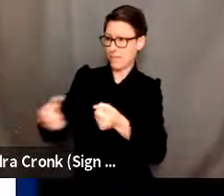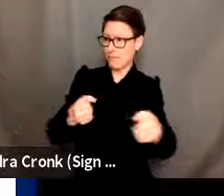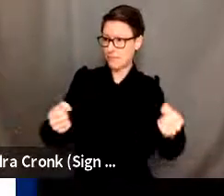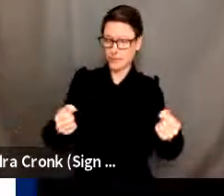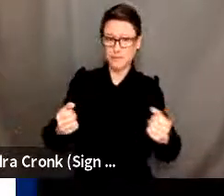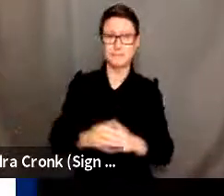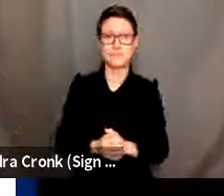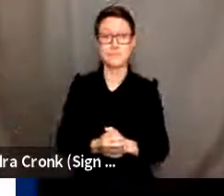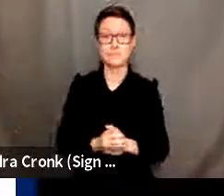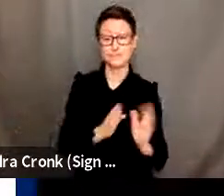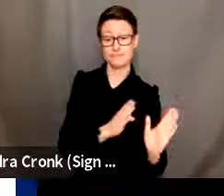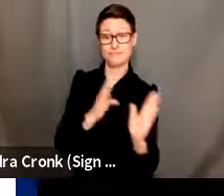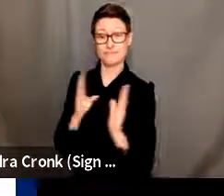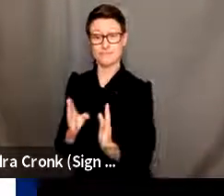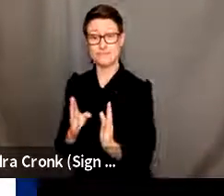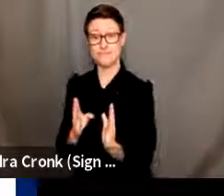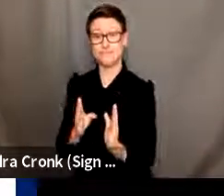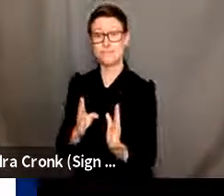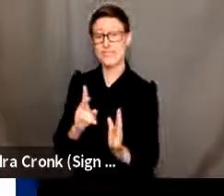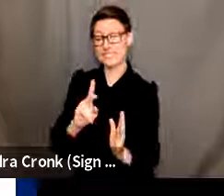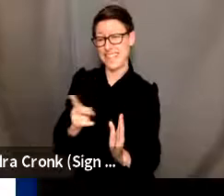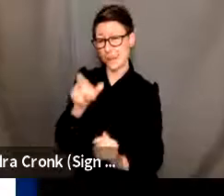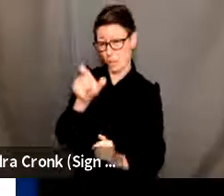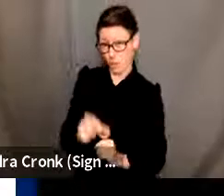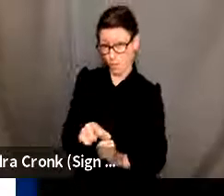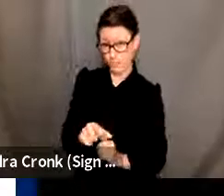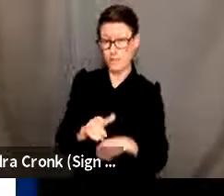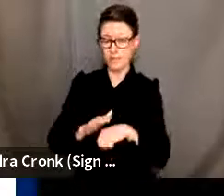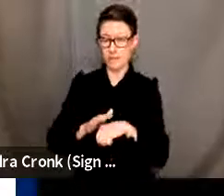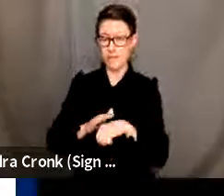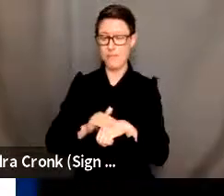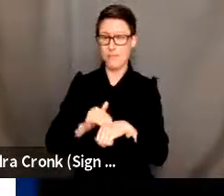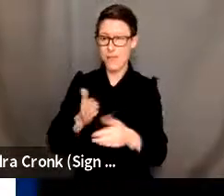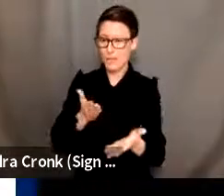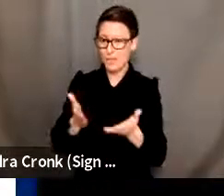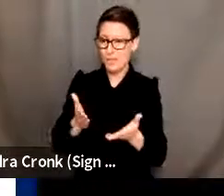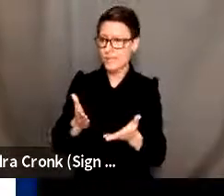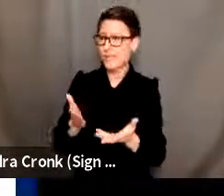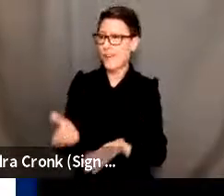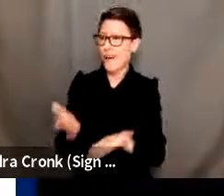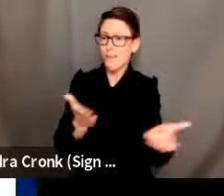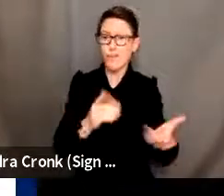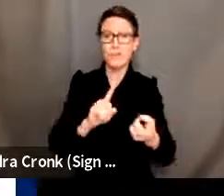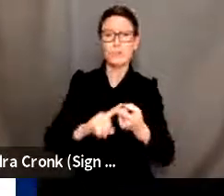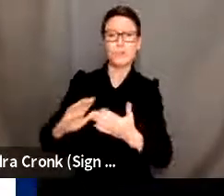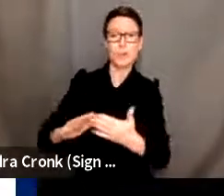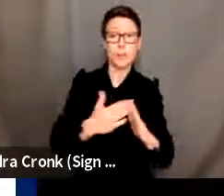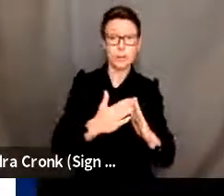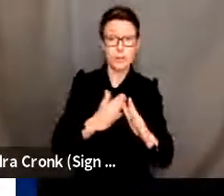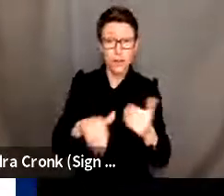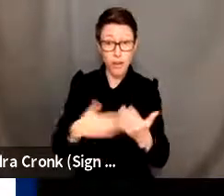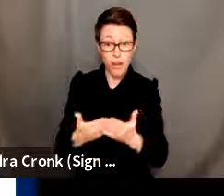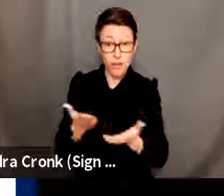second column has all of the pet services that we offer to the community. All of our services are very low